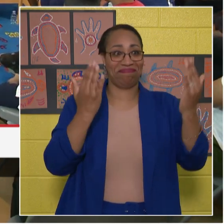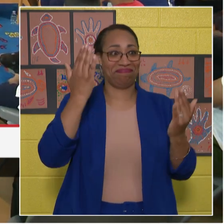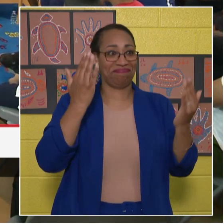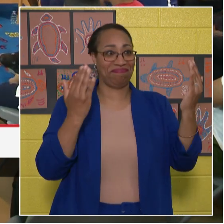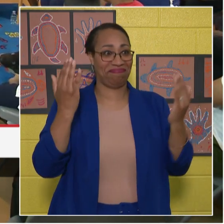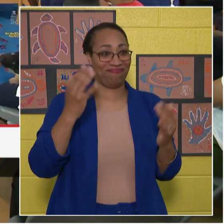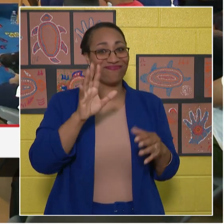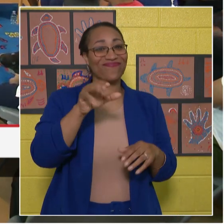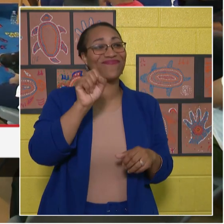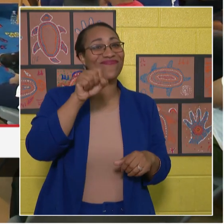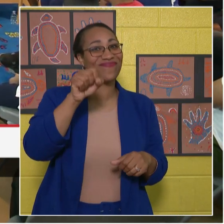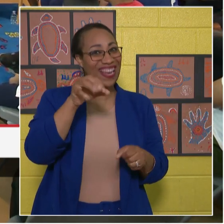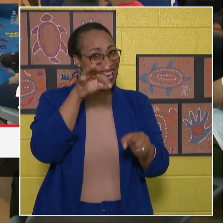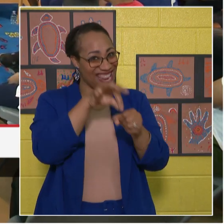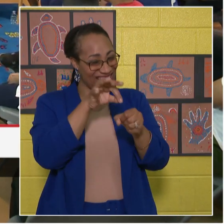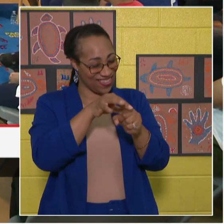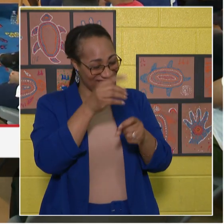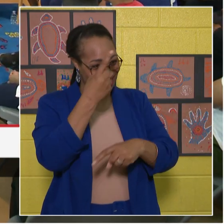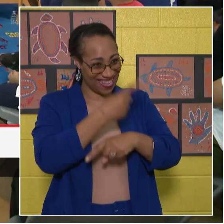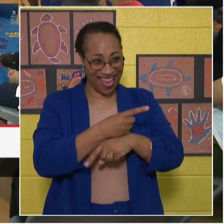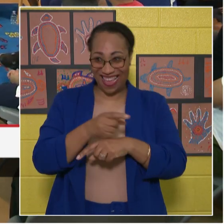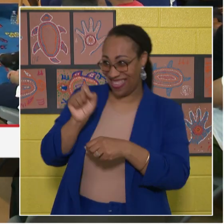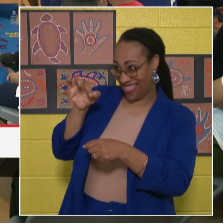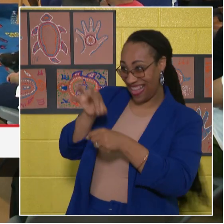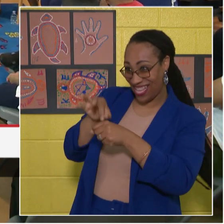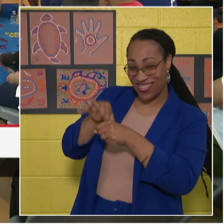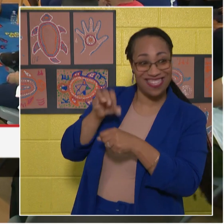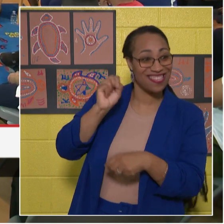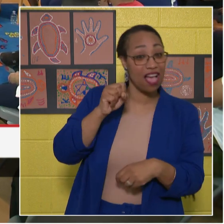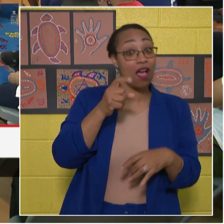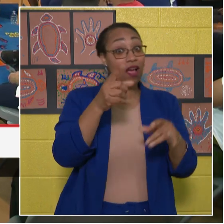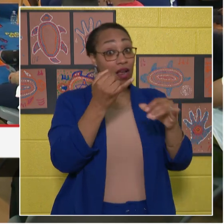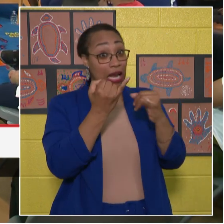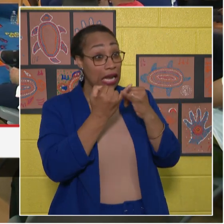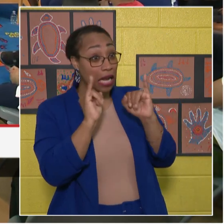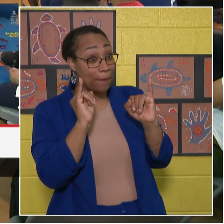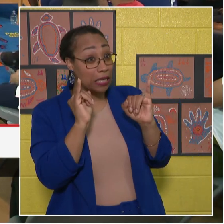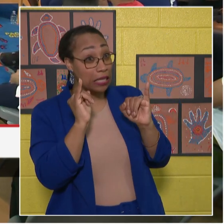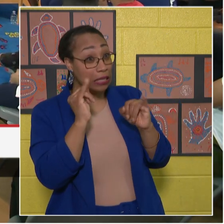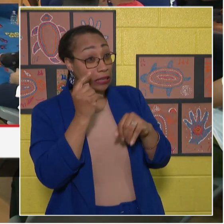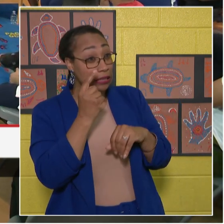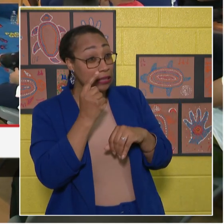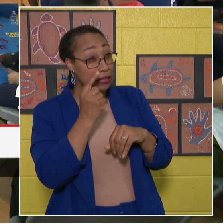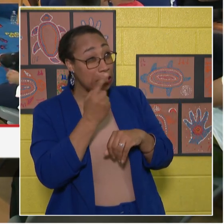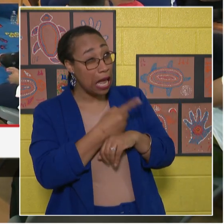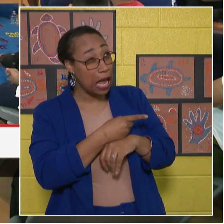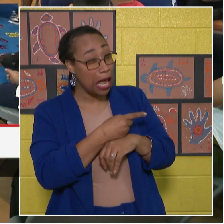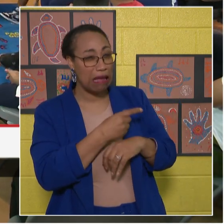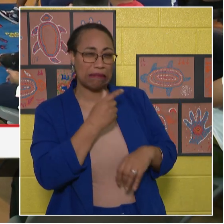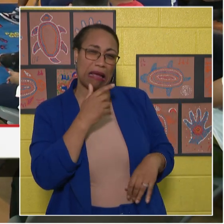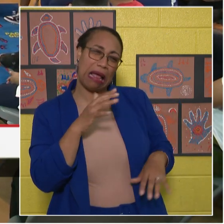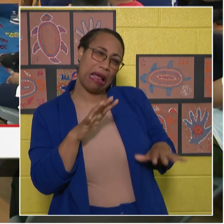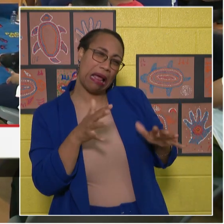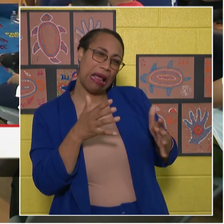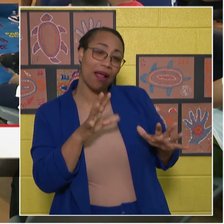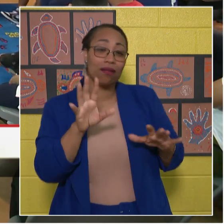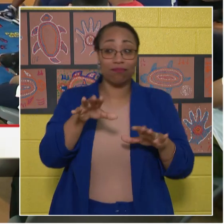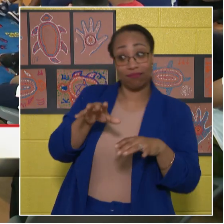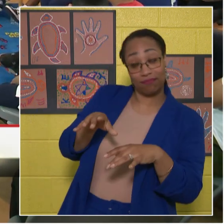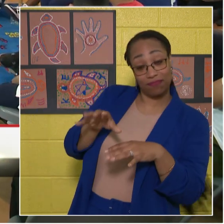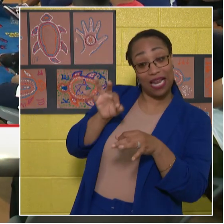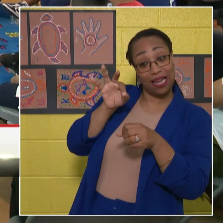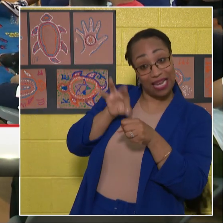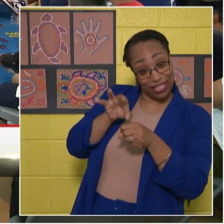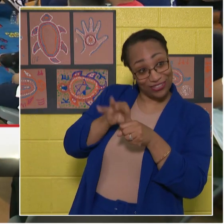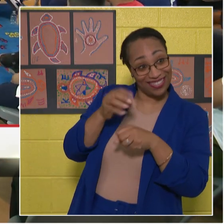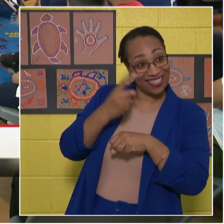Election Day, kind of Independence Day. It was Election Day. And so people went out across the city to